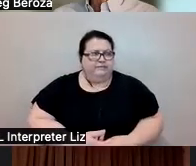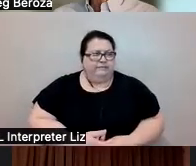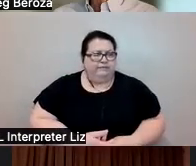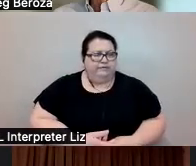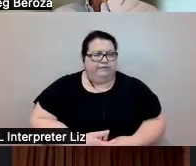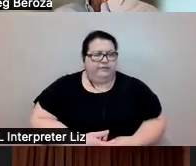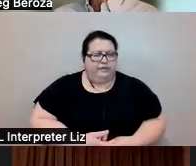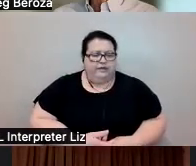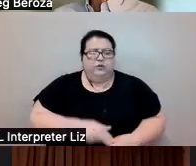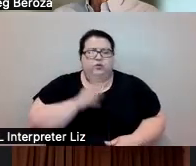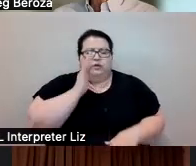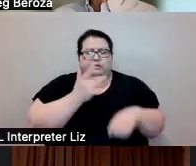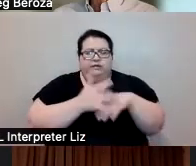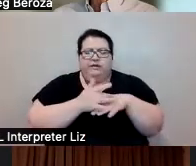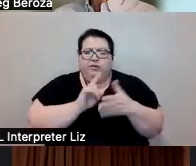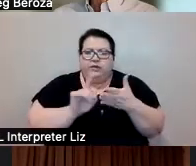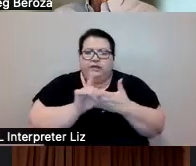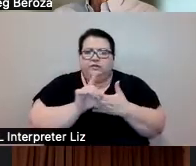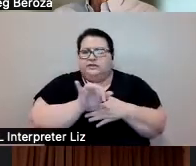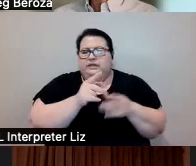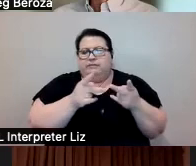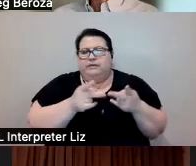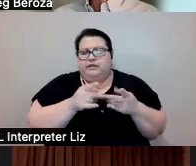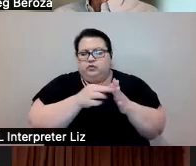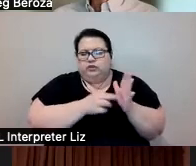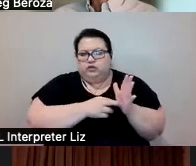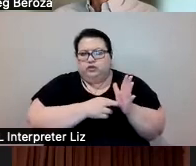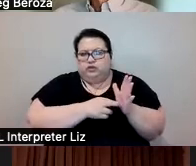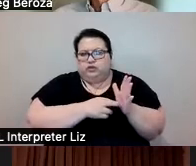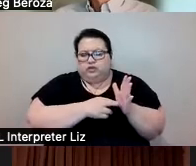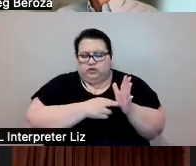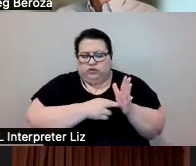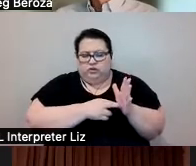That will be available by next week at the same place where you registered at